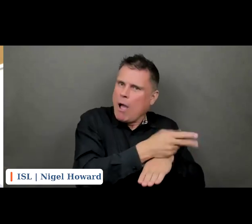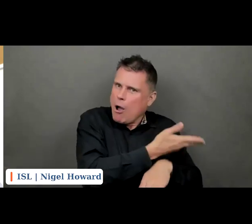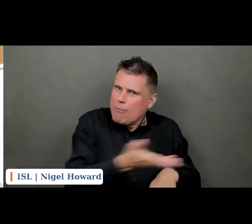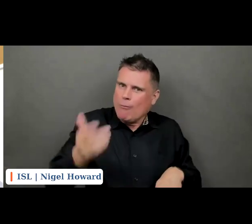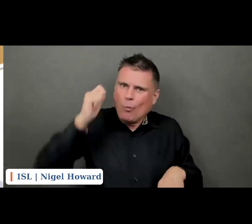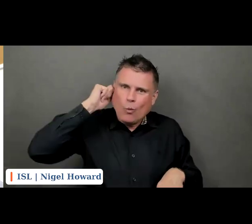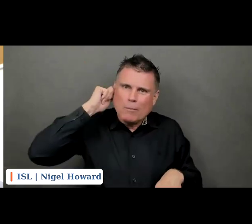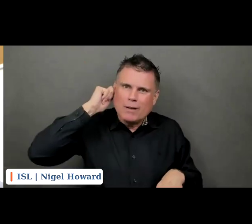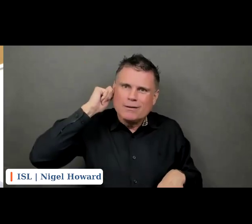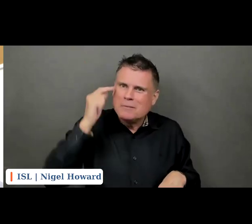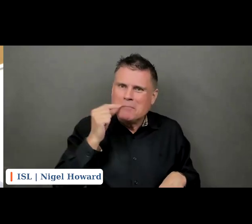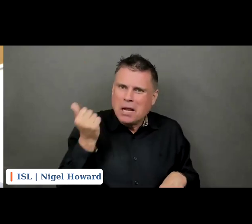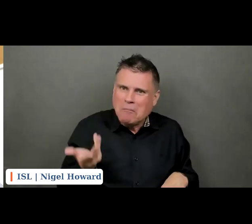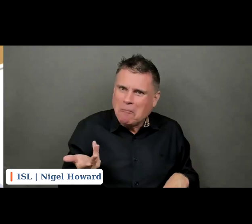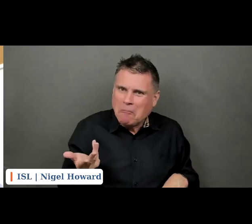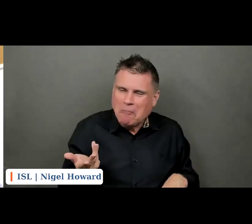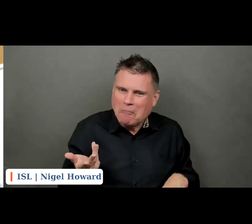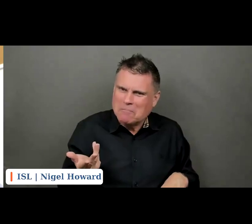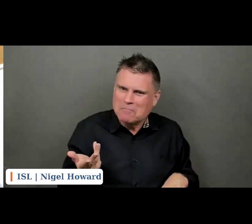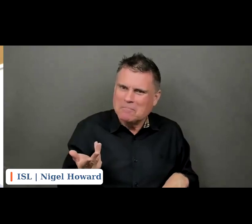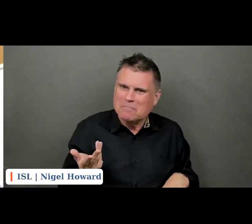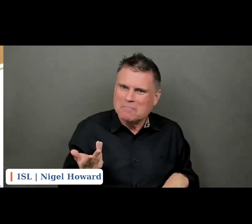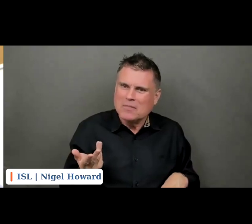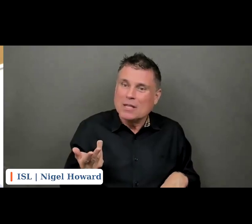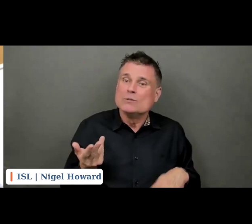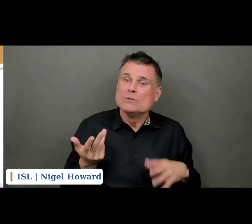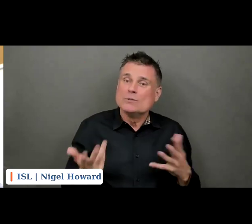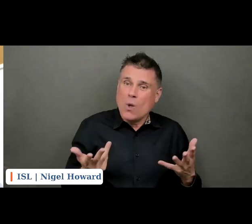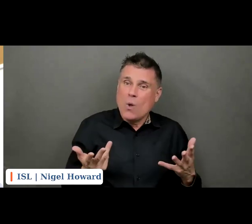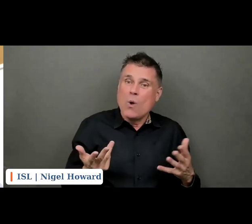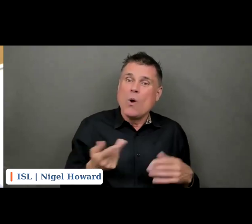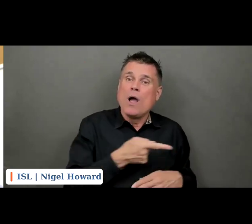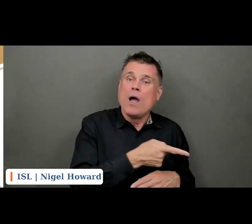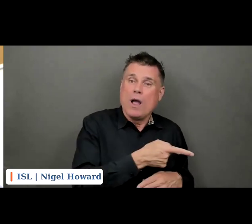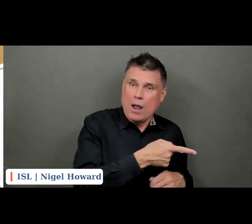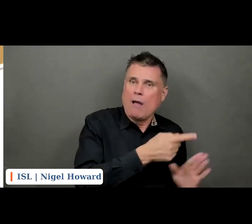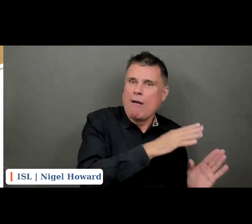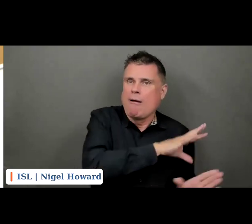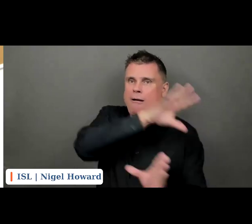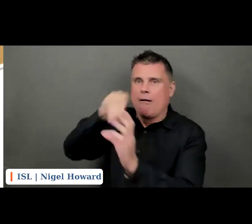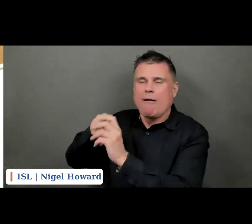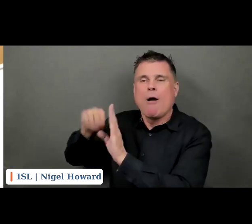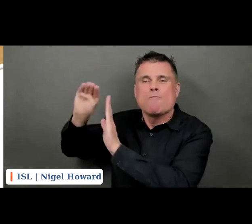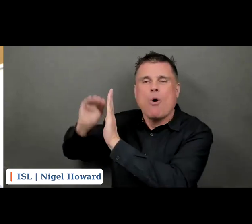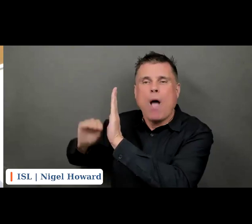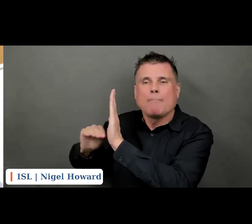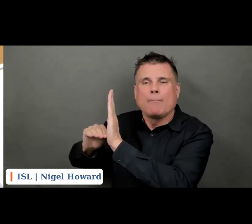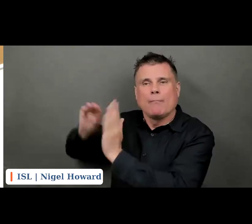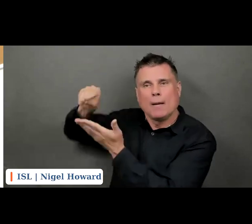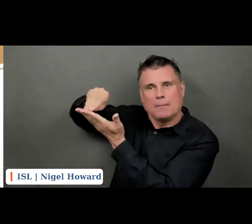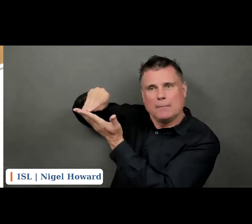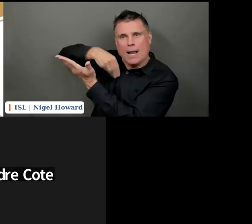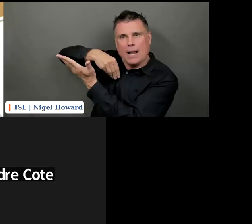dominated by women. And they were not only doing